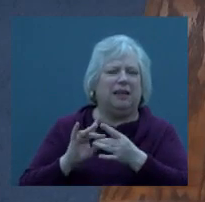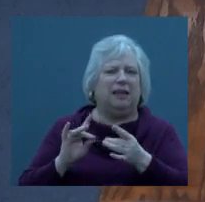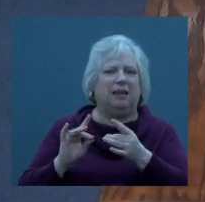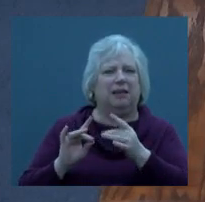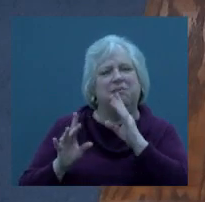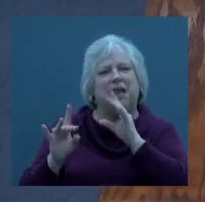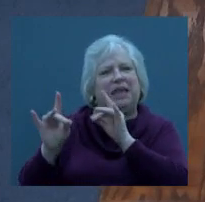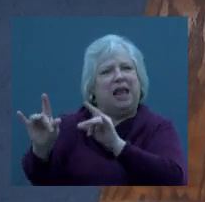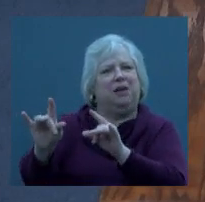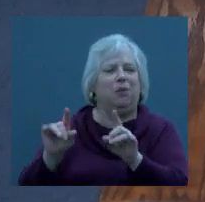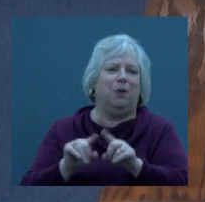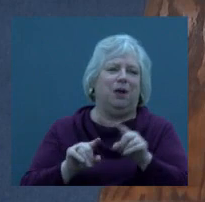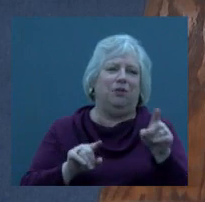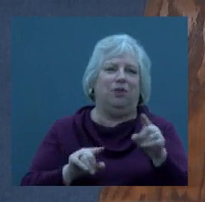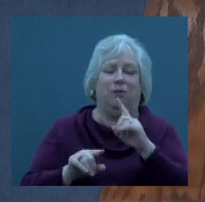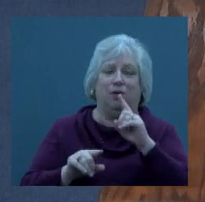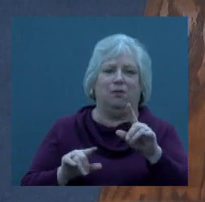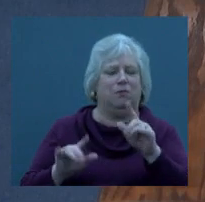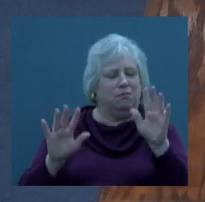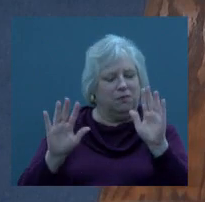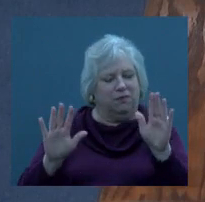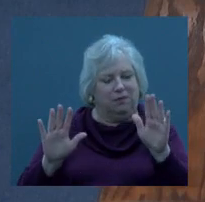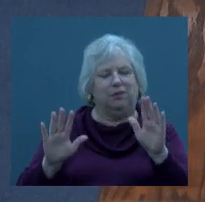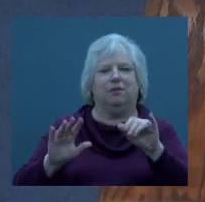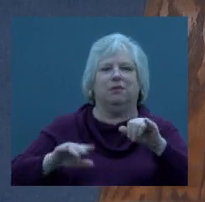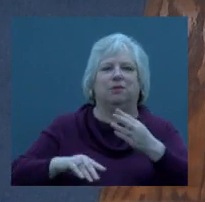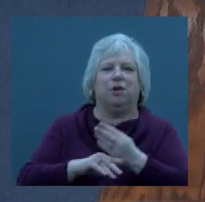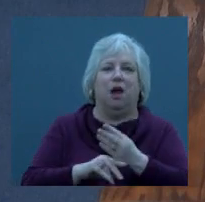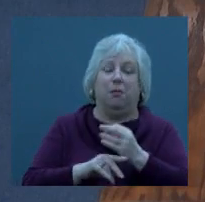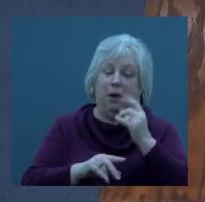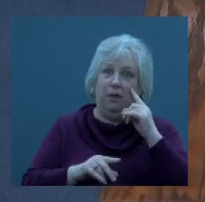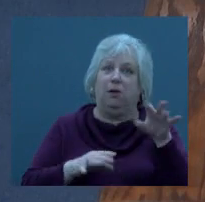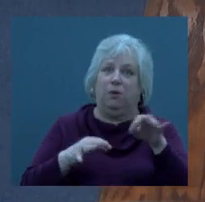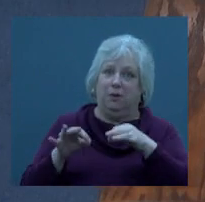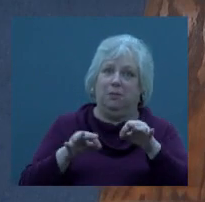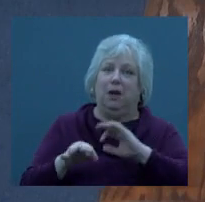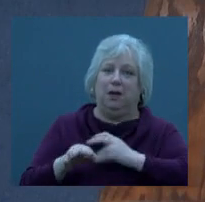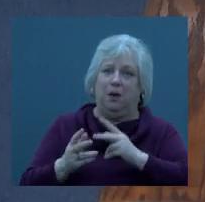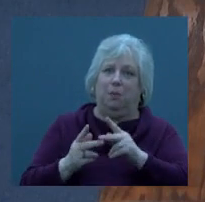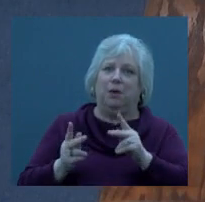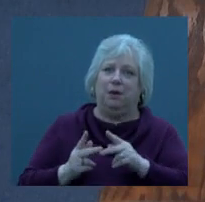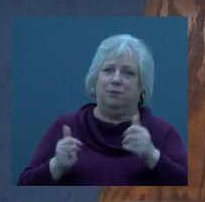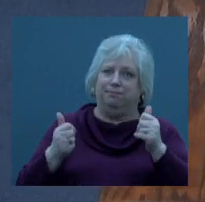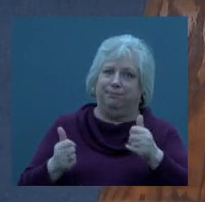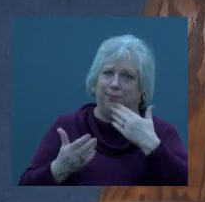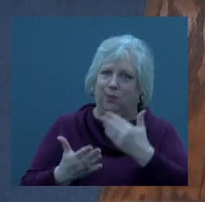did an awesome job, and I think you did a good job of explaining our position.